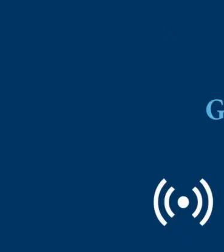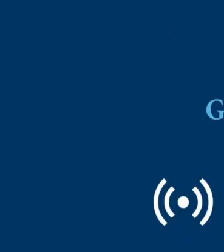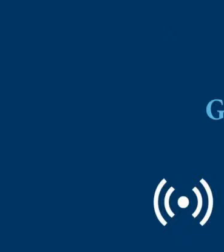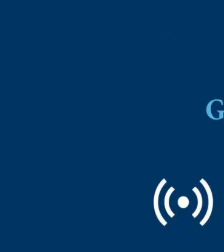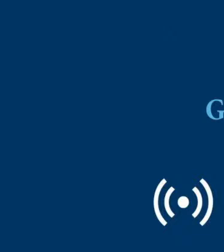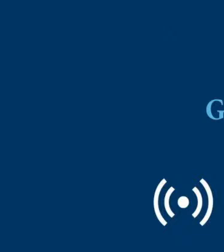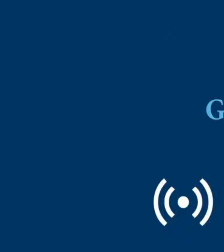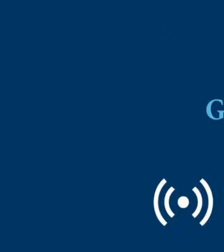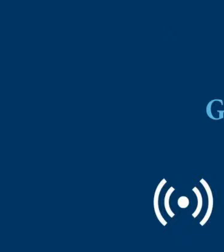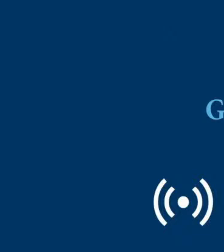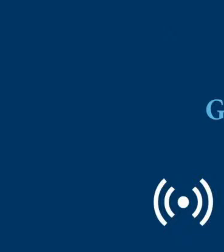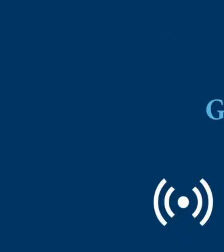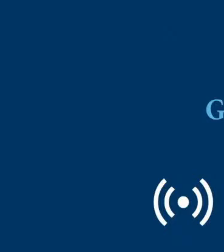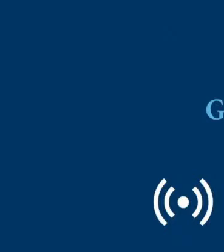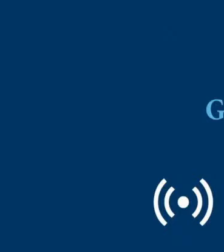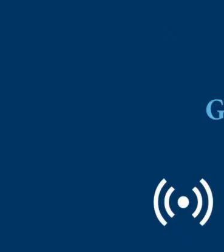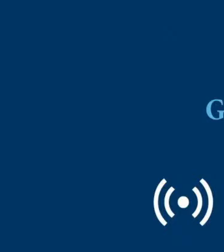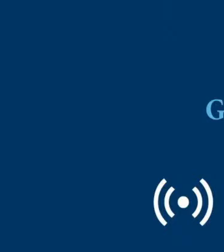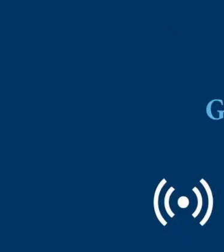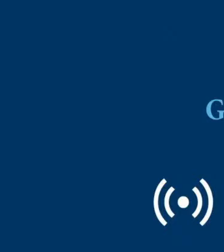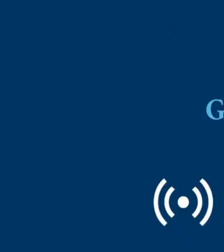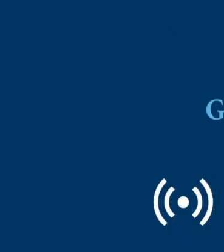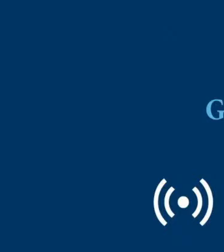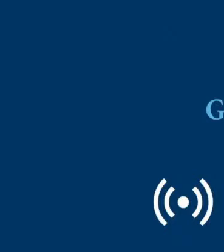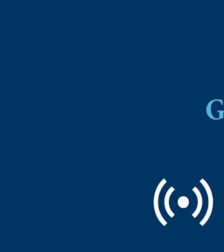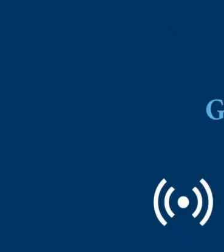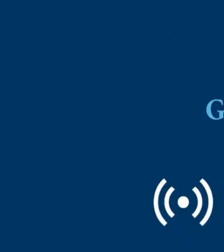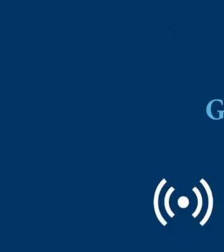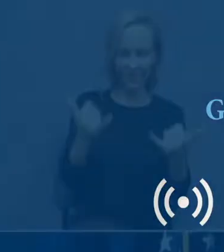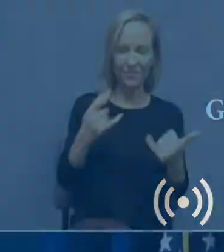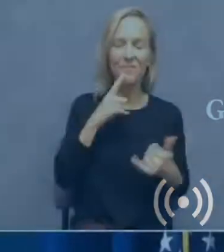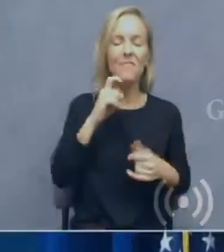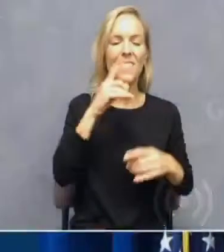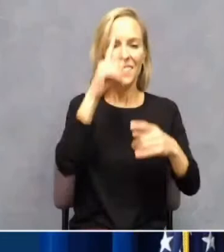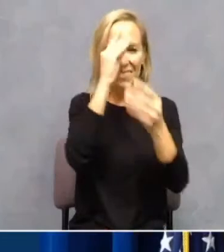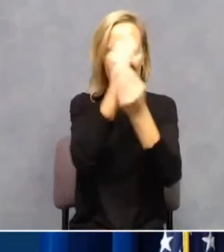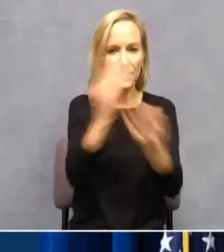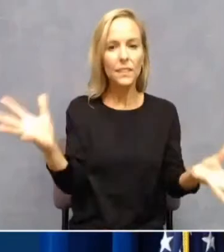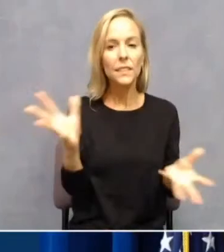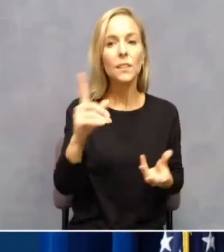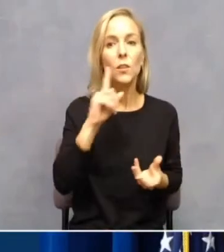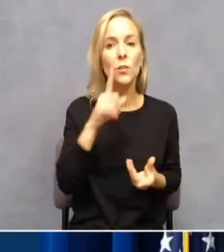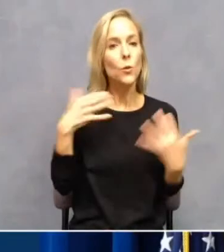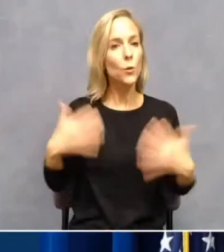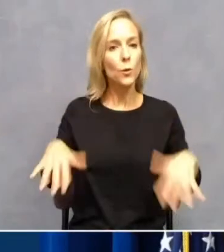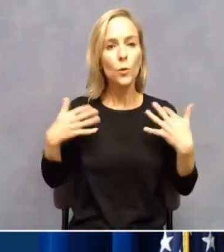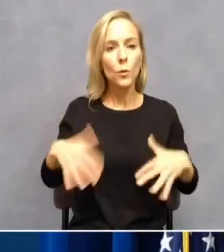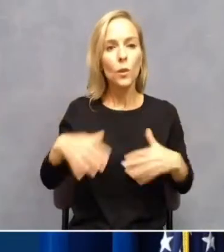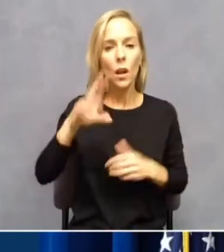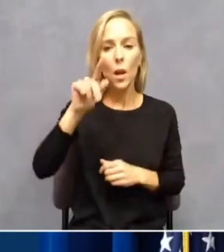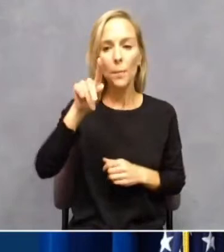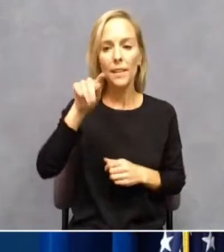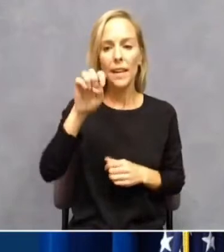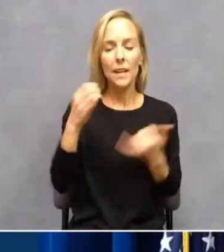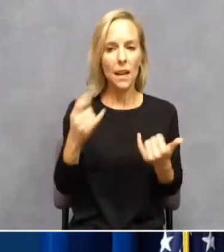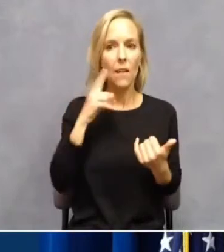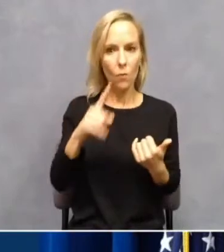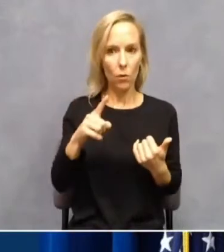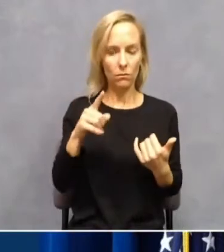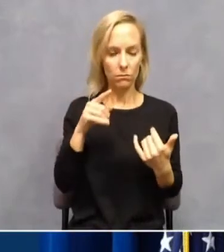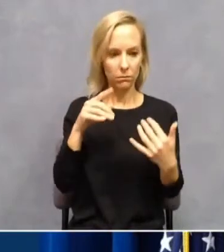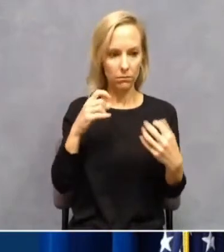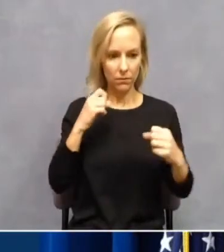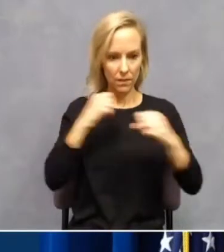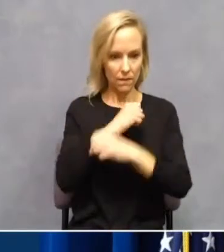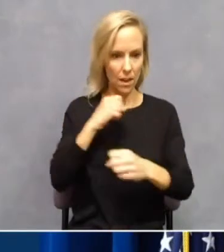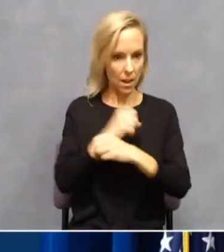to get an update on the battle of our lifetime, the fight against the coronavirus, and also learn a little more about what's going on